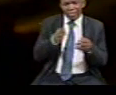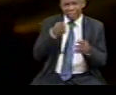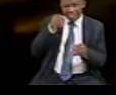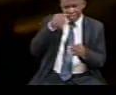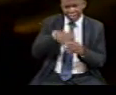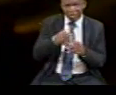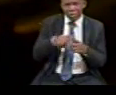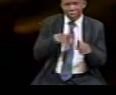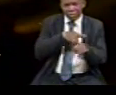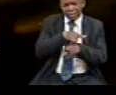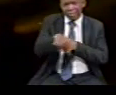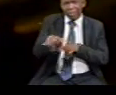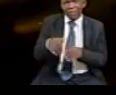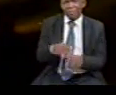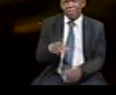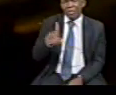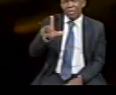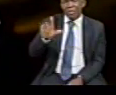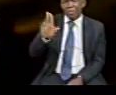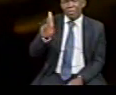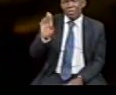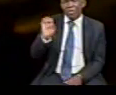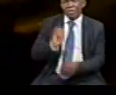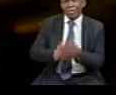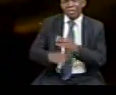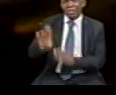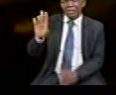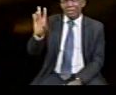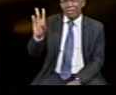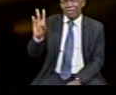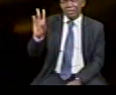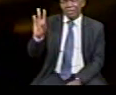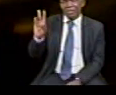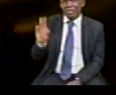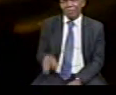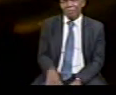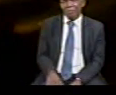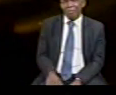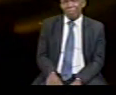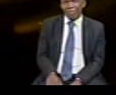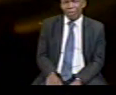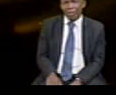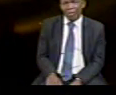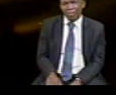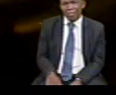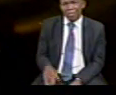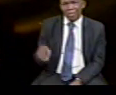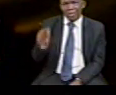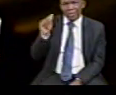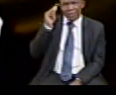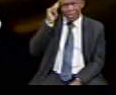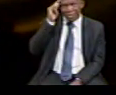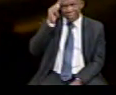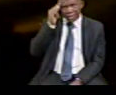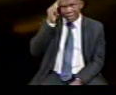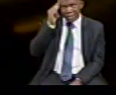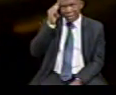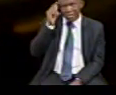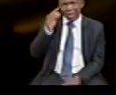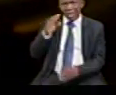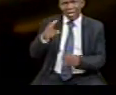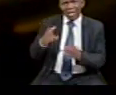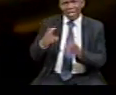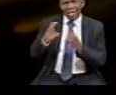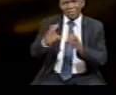Look at Luke chapter 17 now. As we consider this third point, the reminiscence and constant recommitment. Our